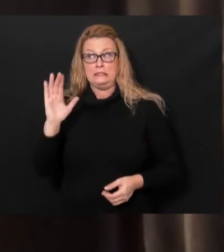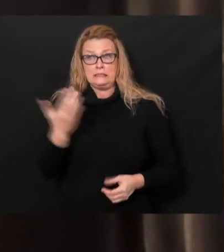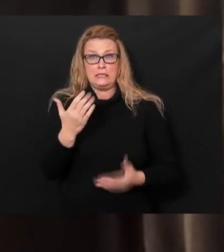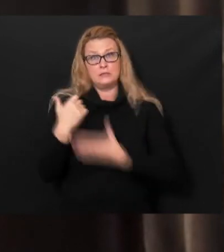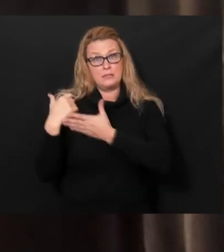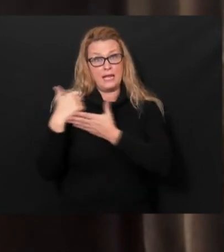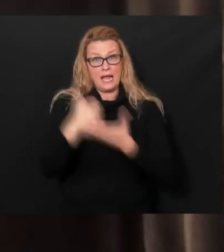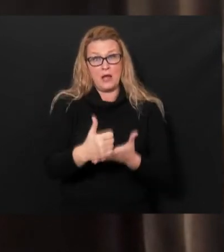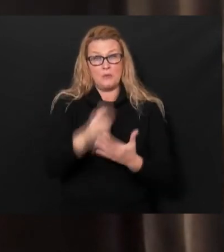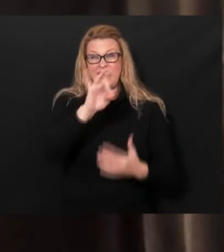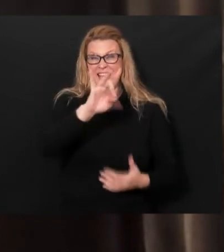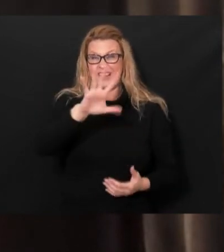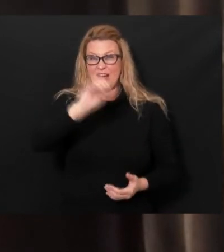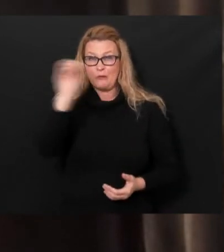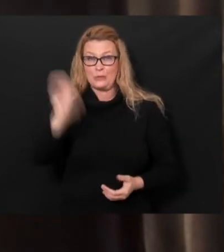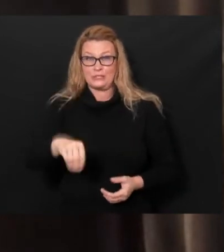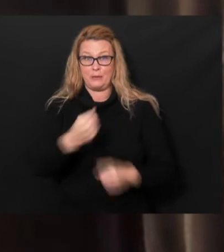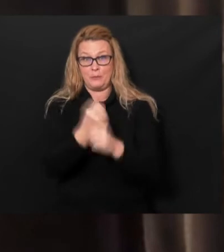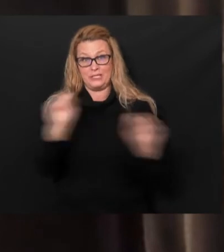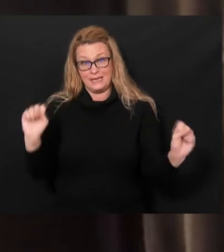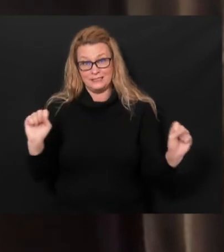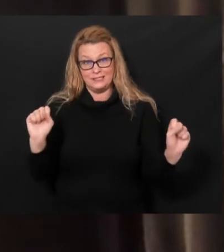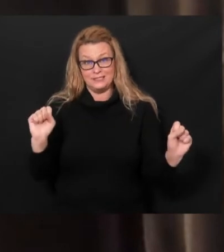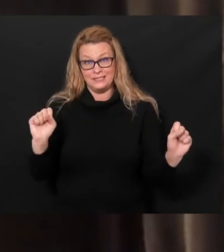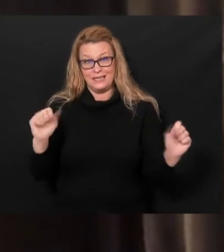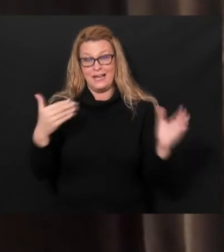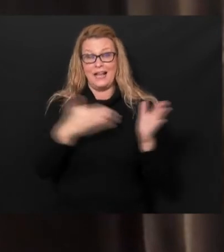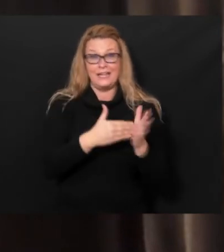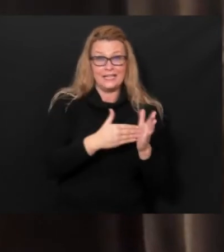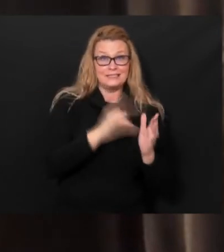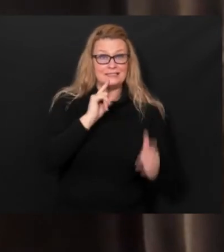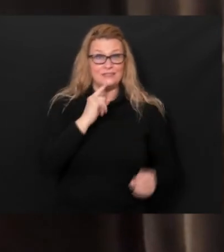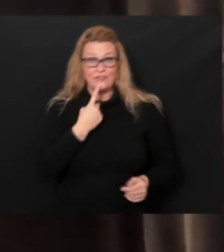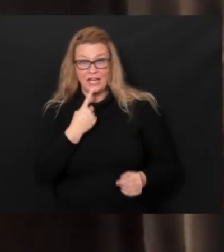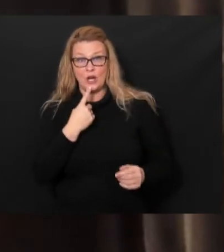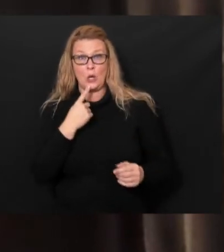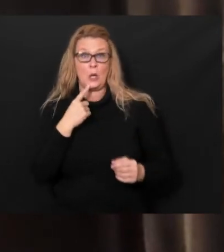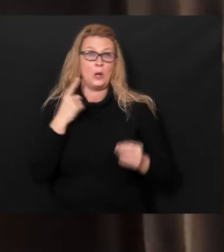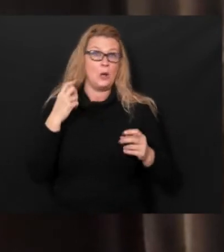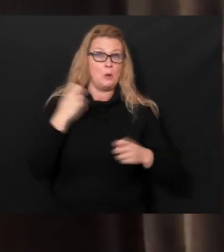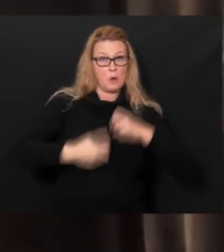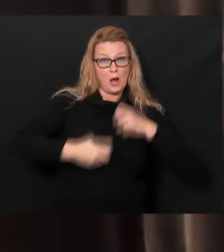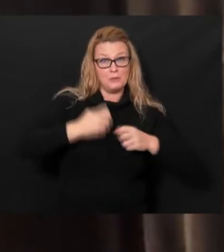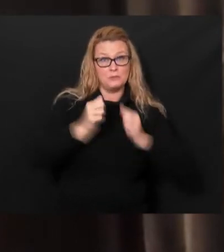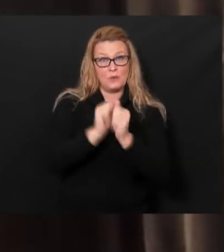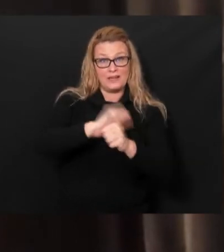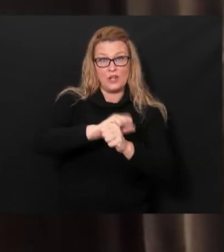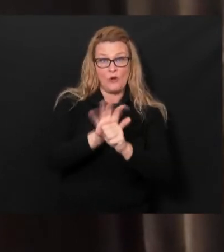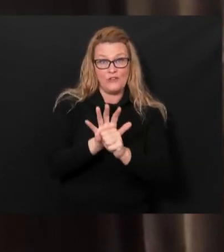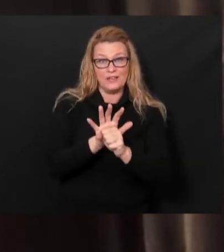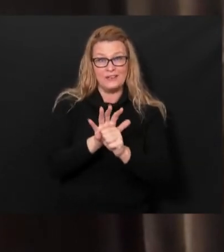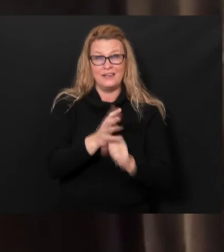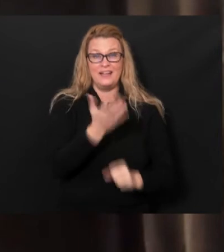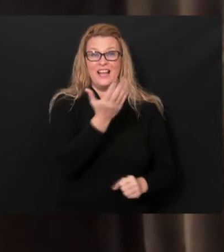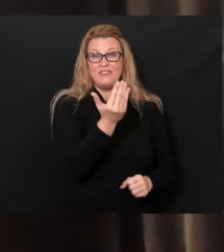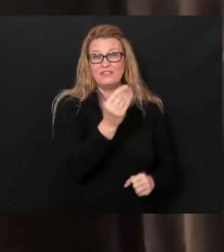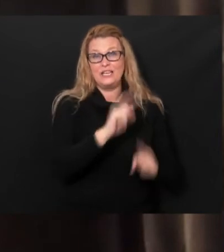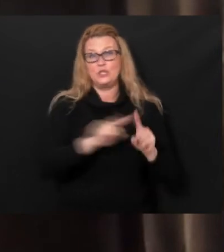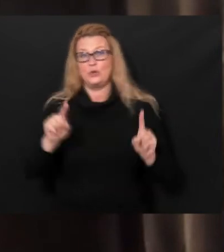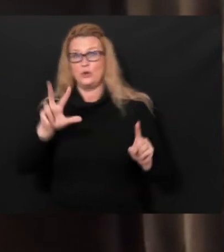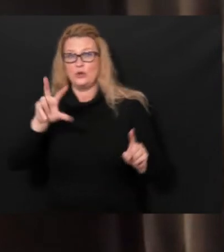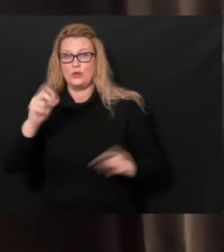substantial 85% protection against severe complications of COVID-19 15 to 30 days after